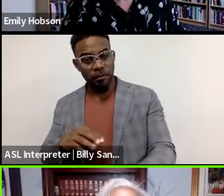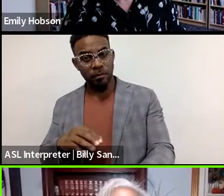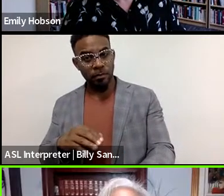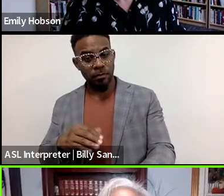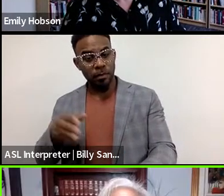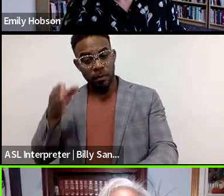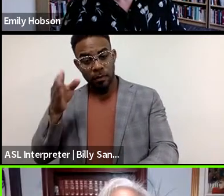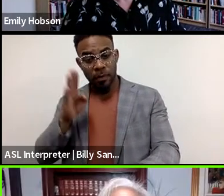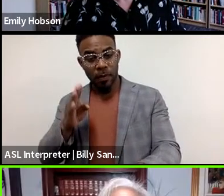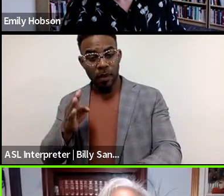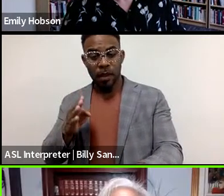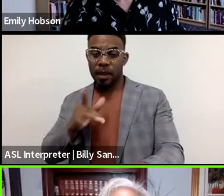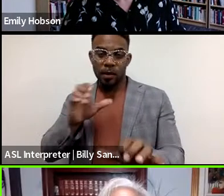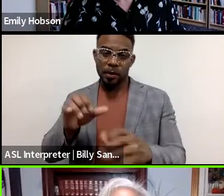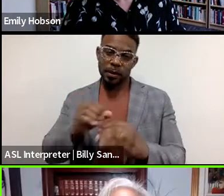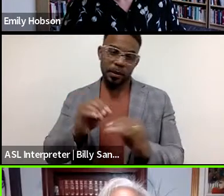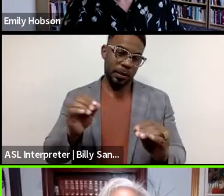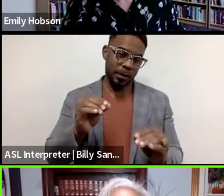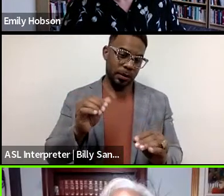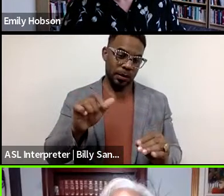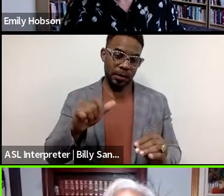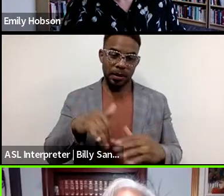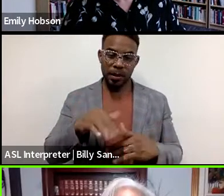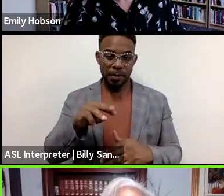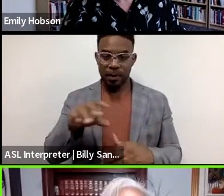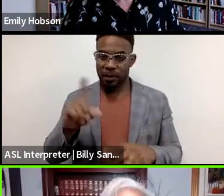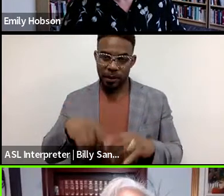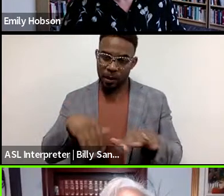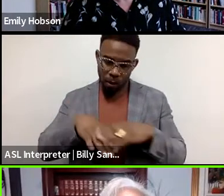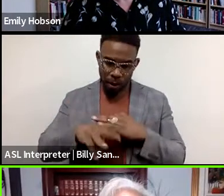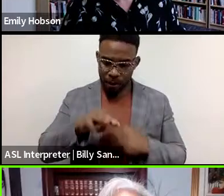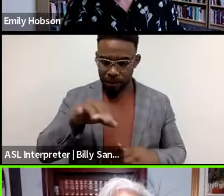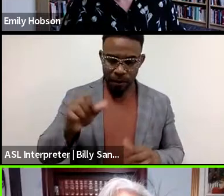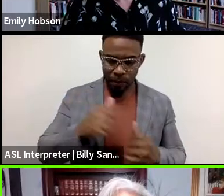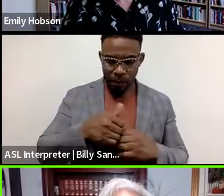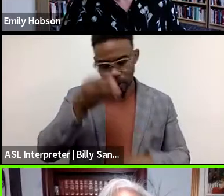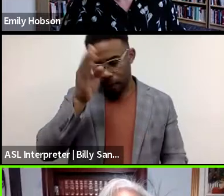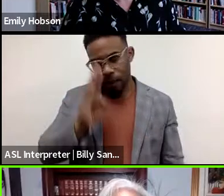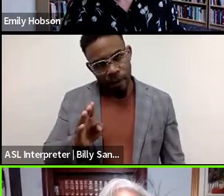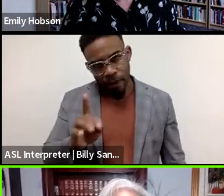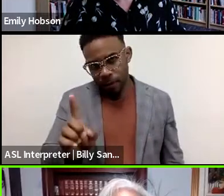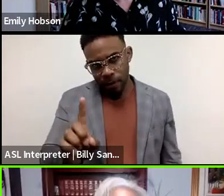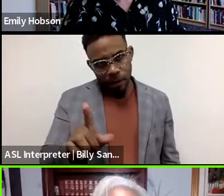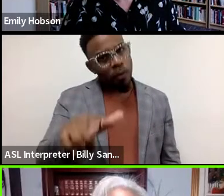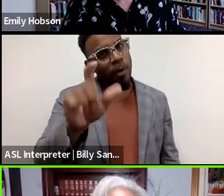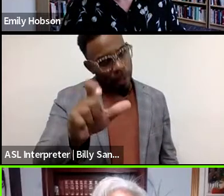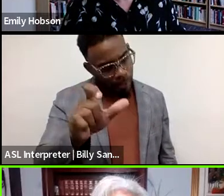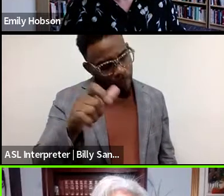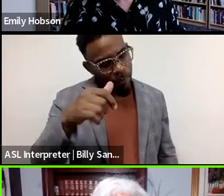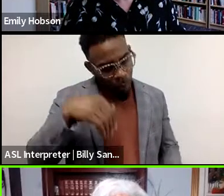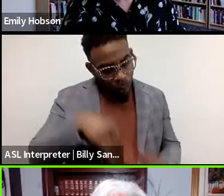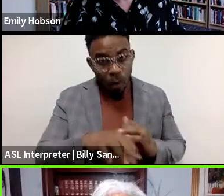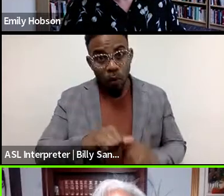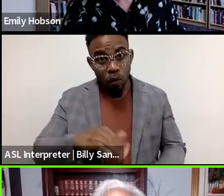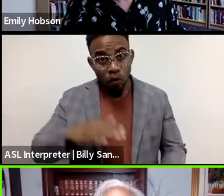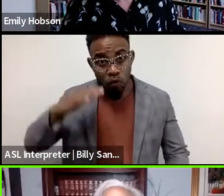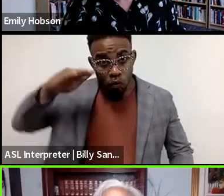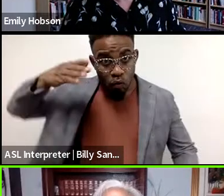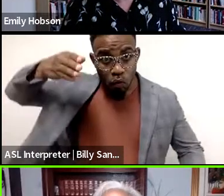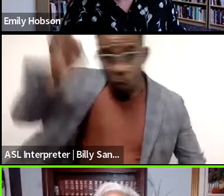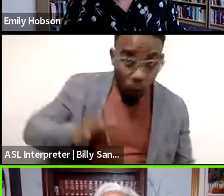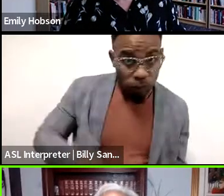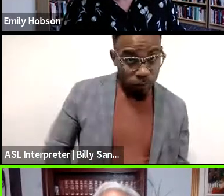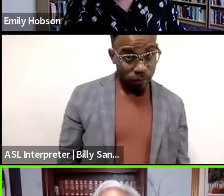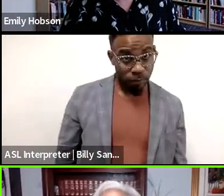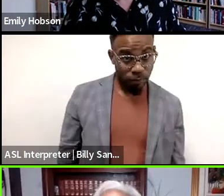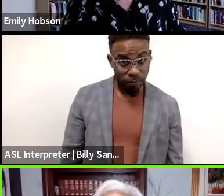God's not going to do you any good in Mississippi. You cannot walk into Mississippi with God. you have to walk in with God,